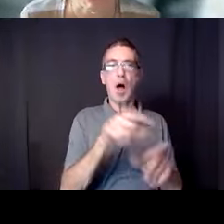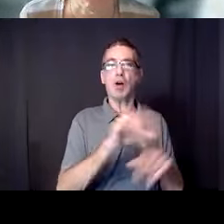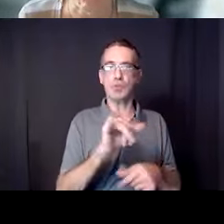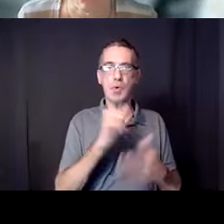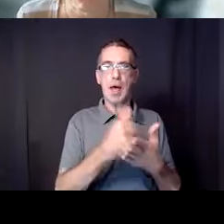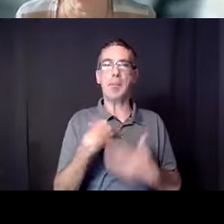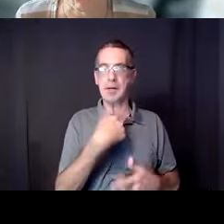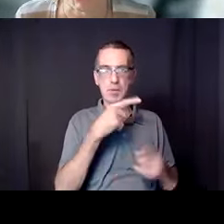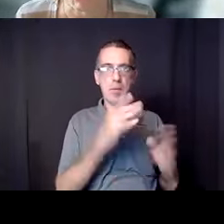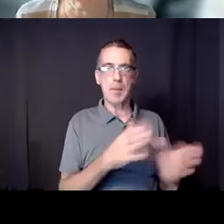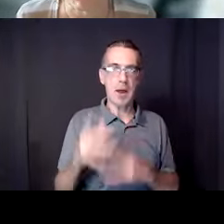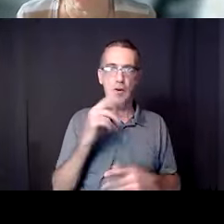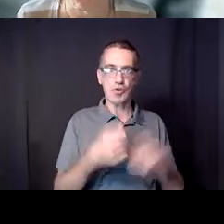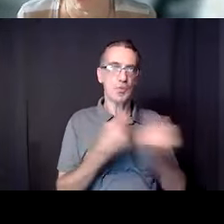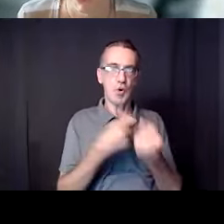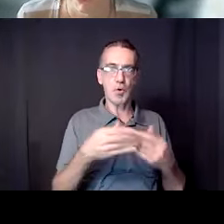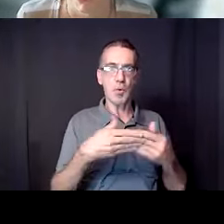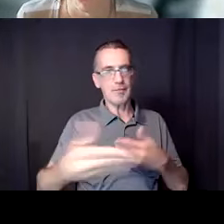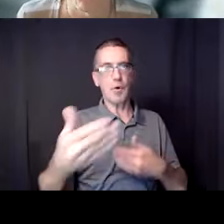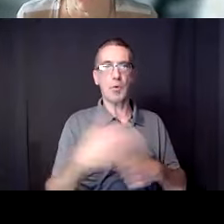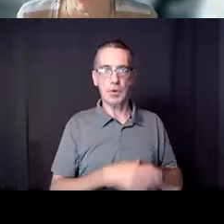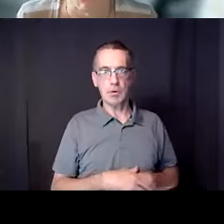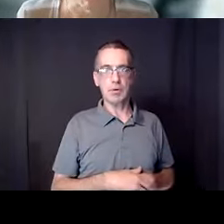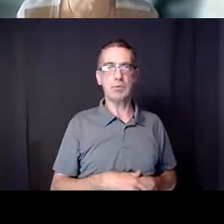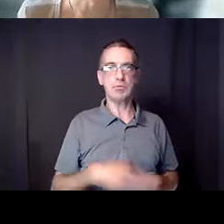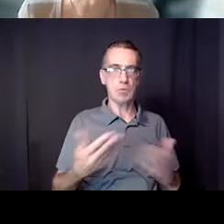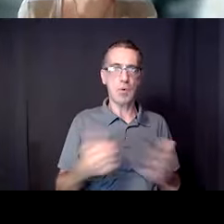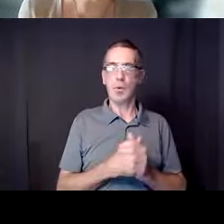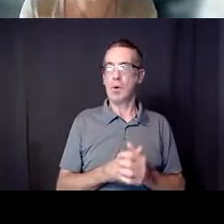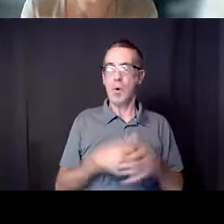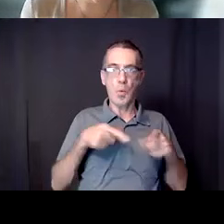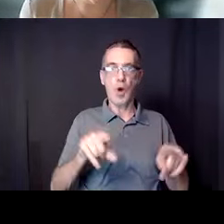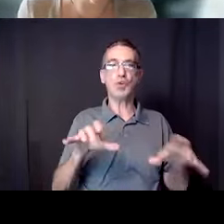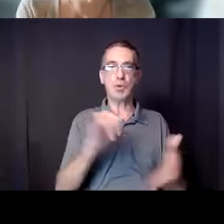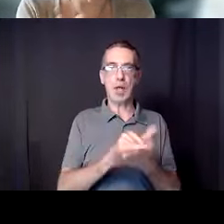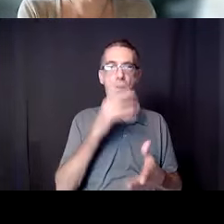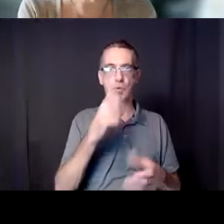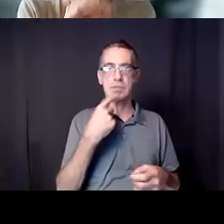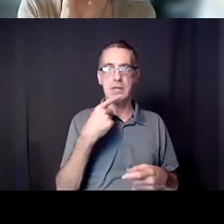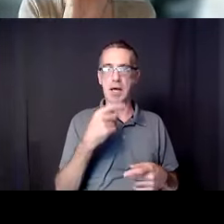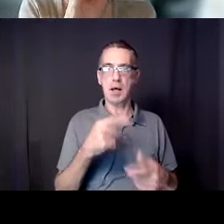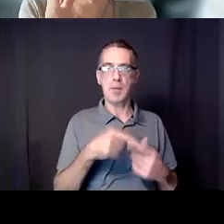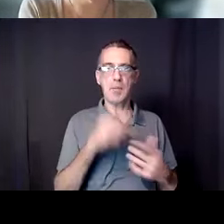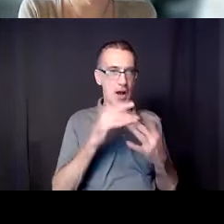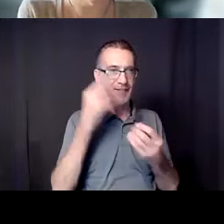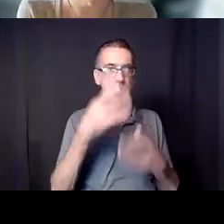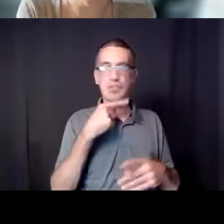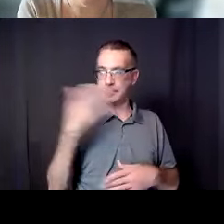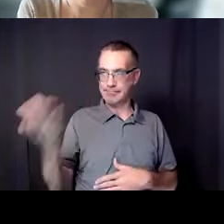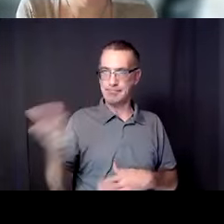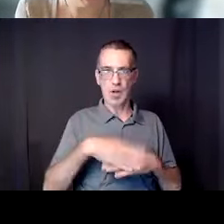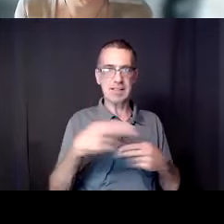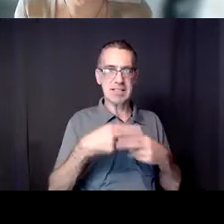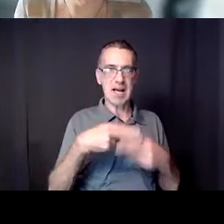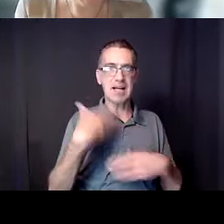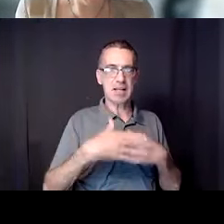help us prepare to support you going forward. And while you're doing that, I will just say my contact information is on the slide.